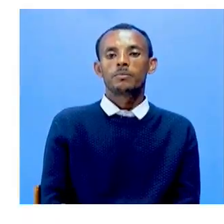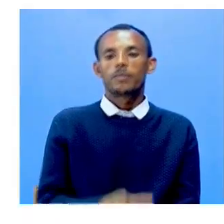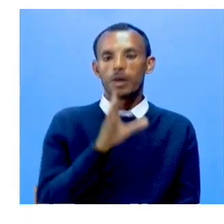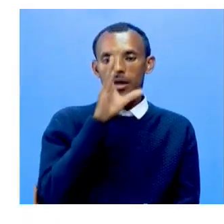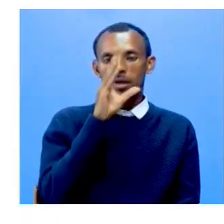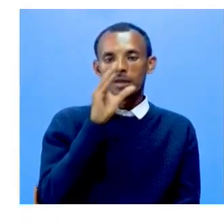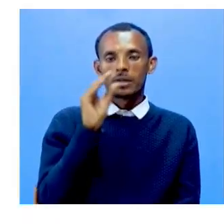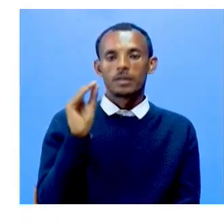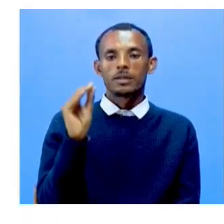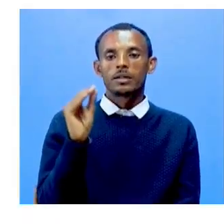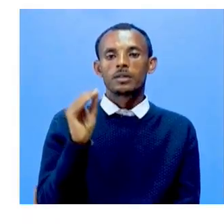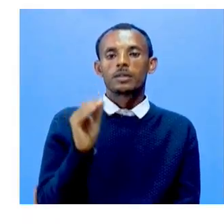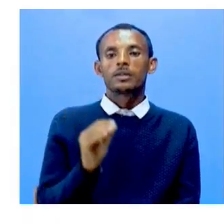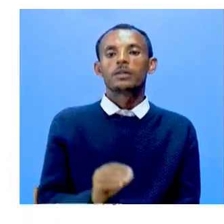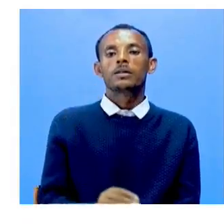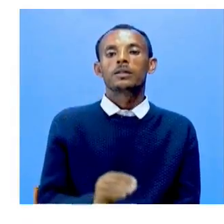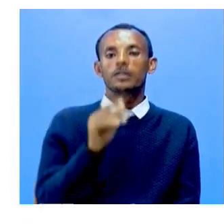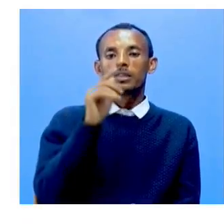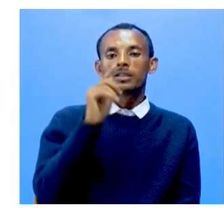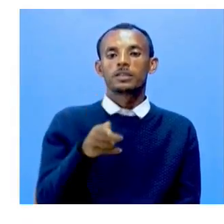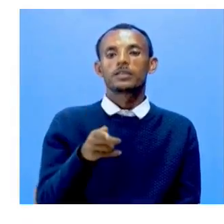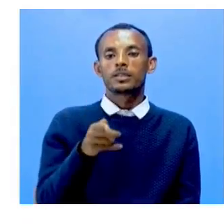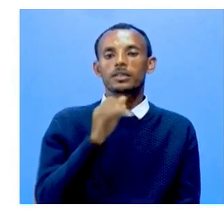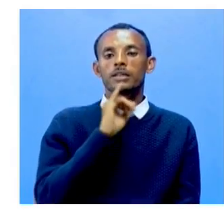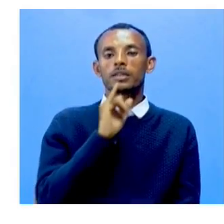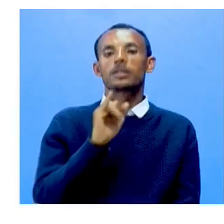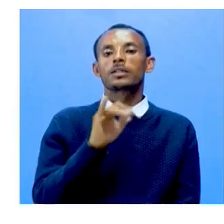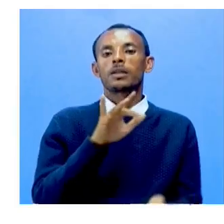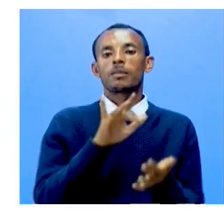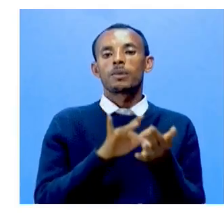And G is the